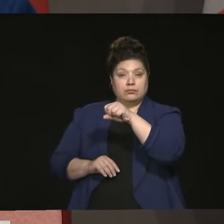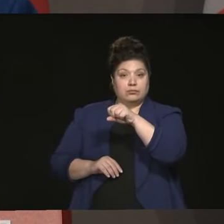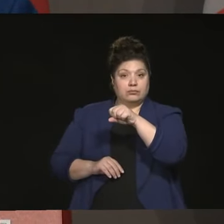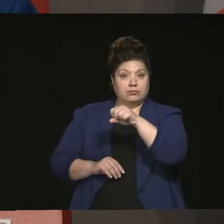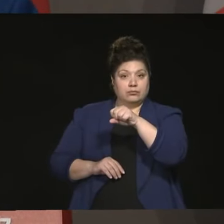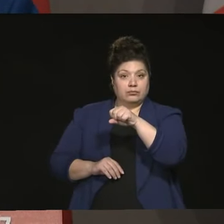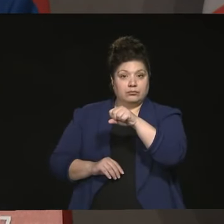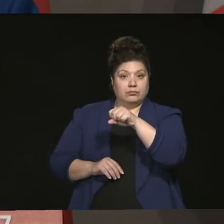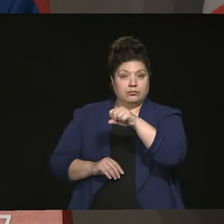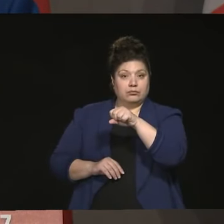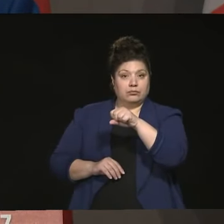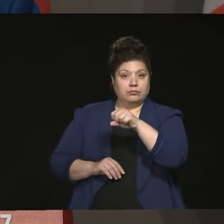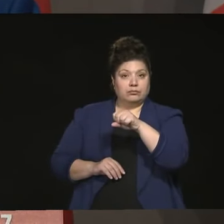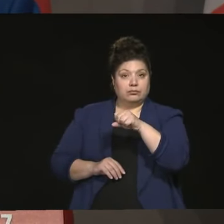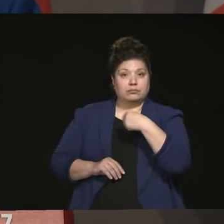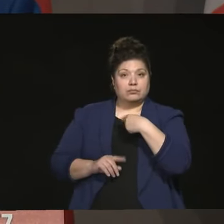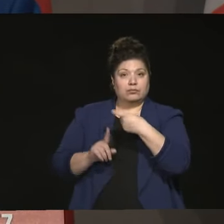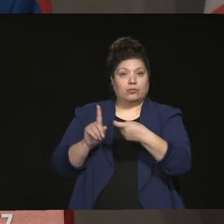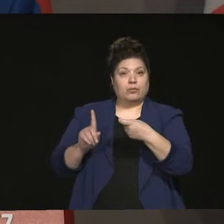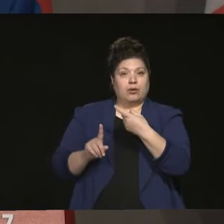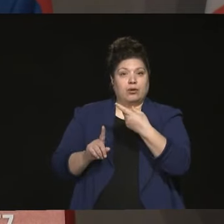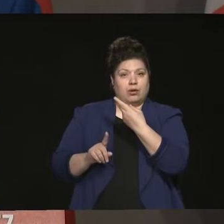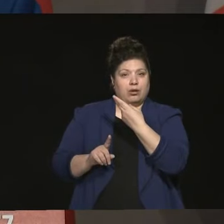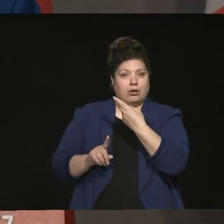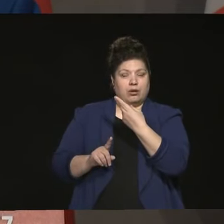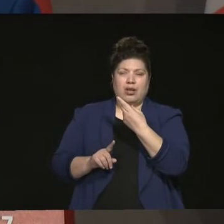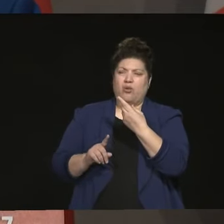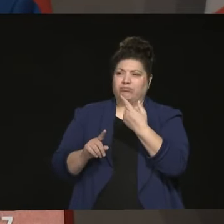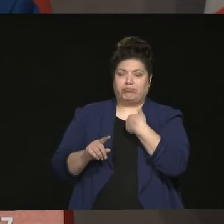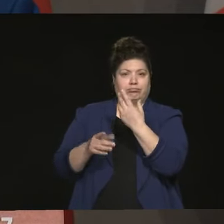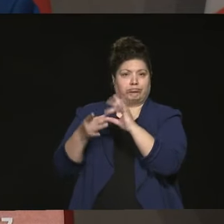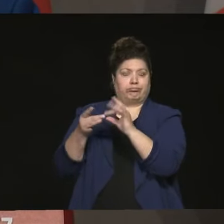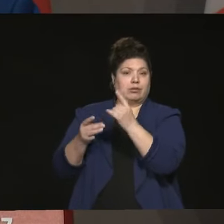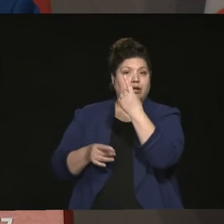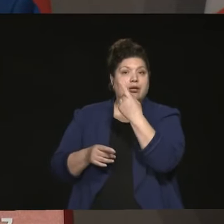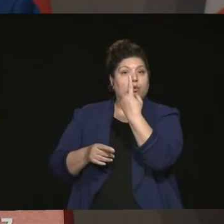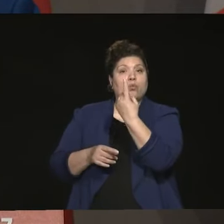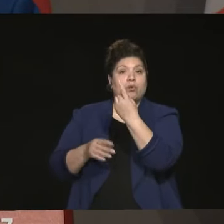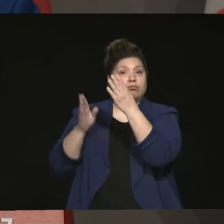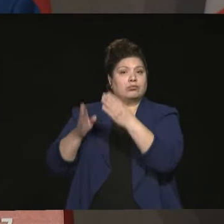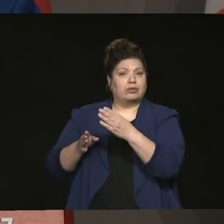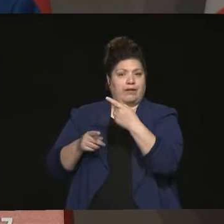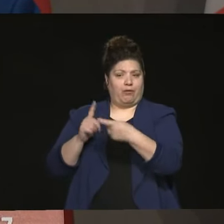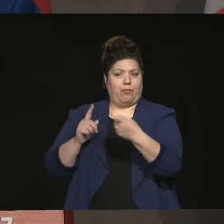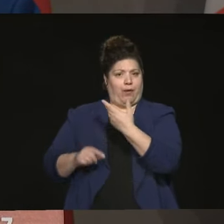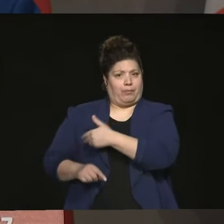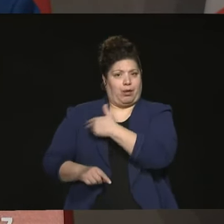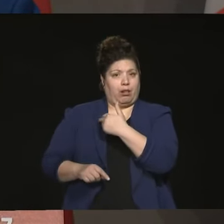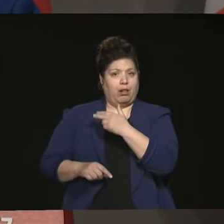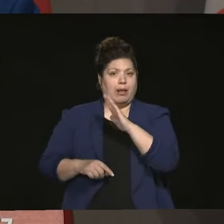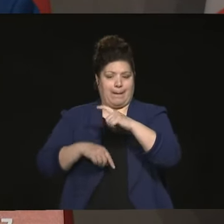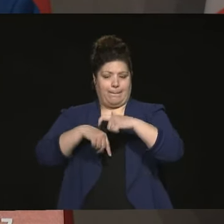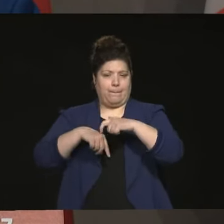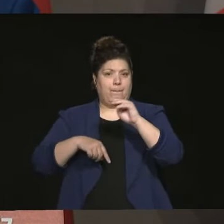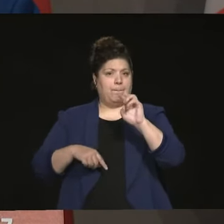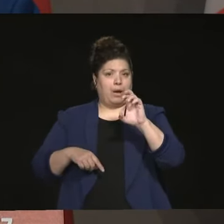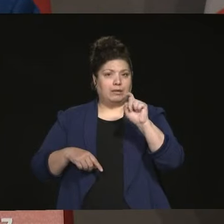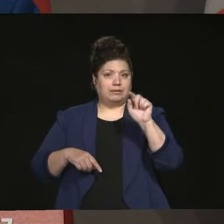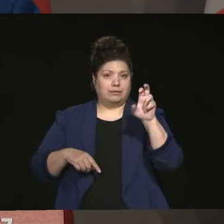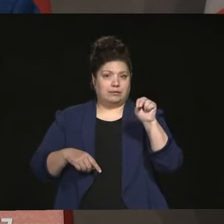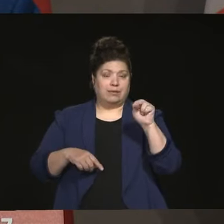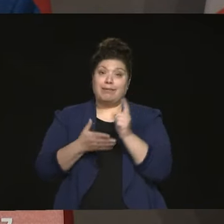la semaine dernière de indicated that last week that the kits made in China to conduct testing